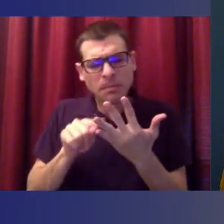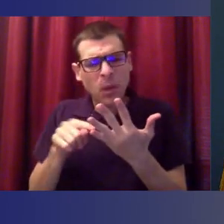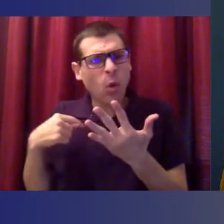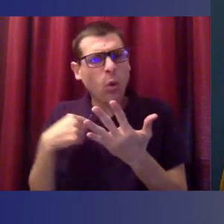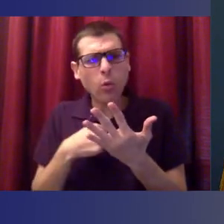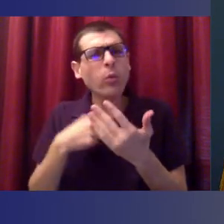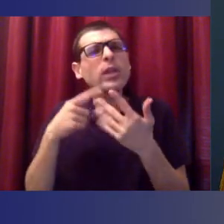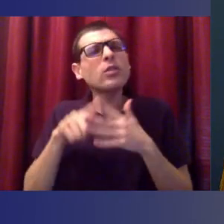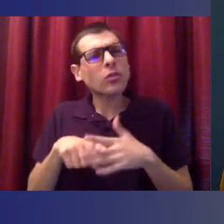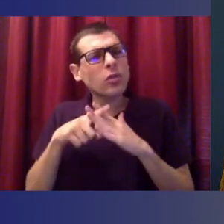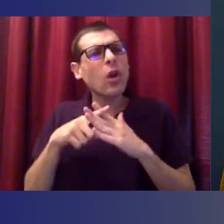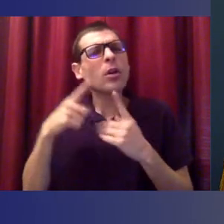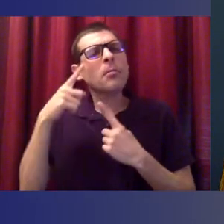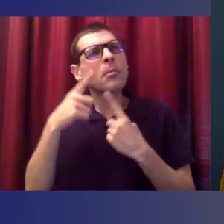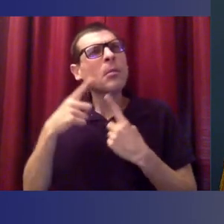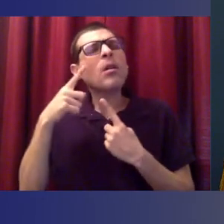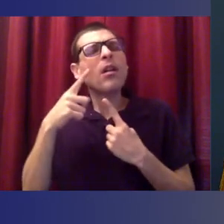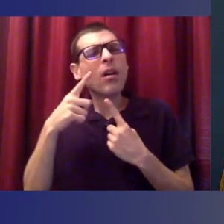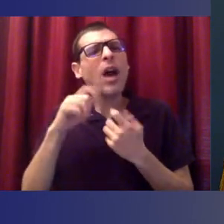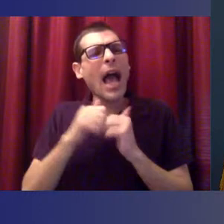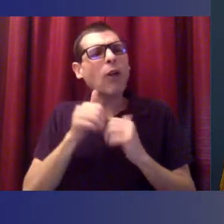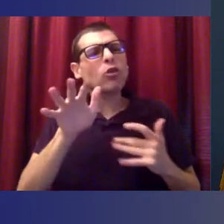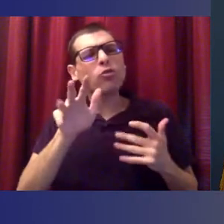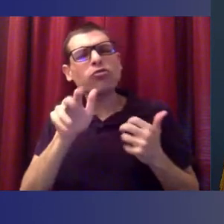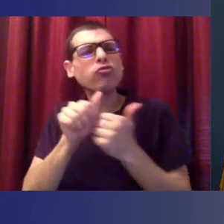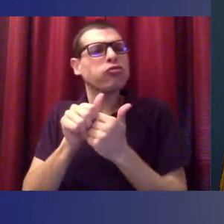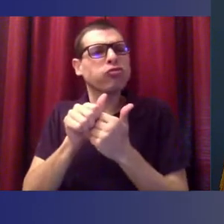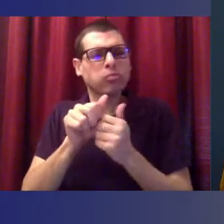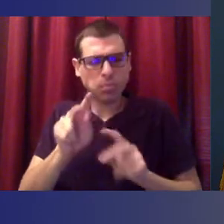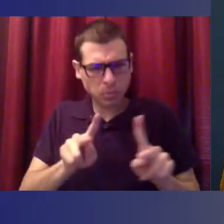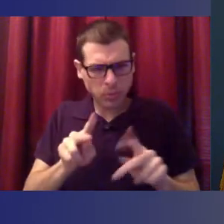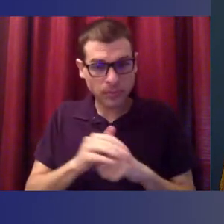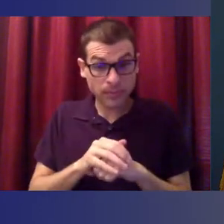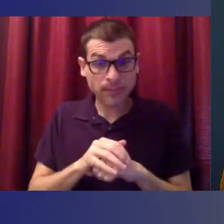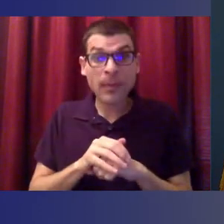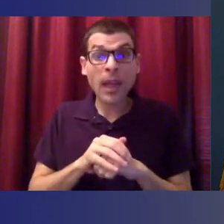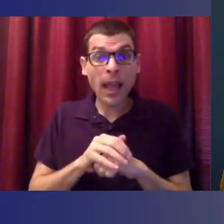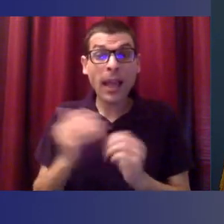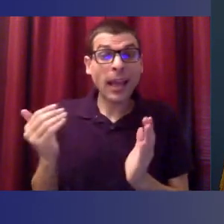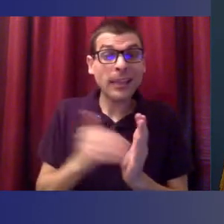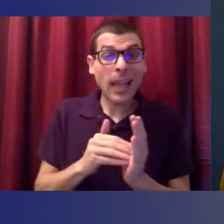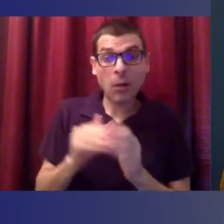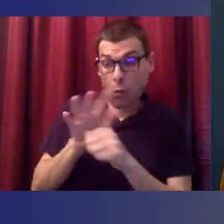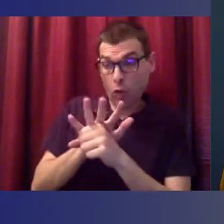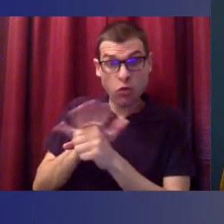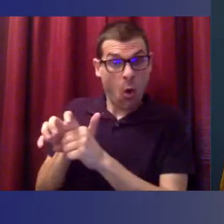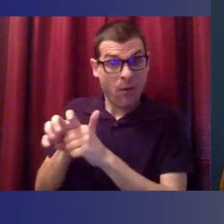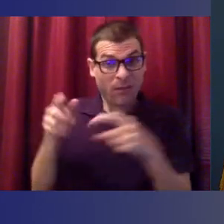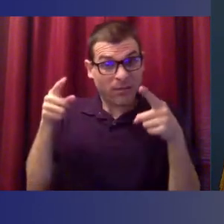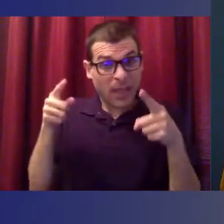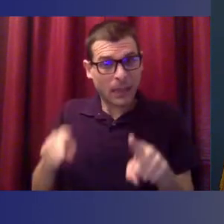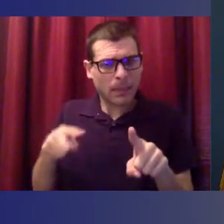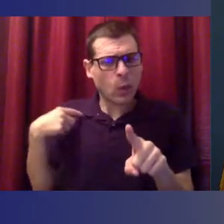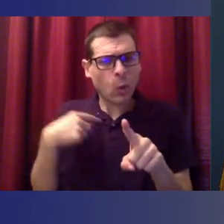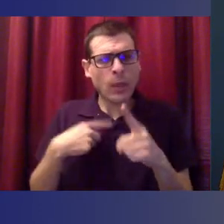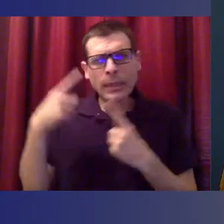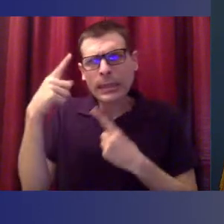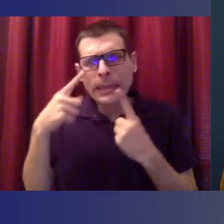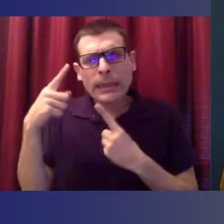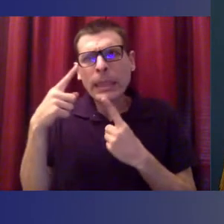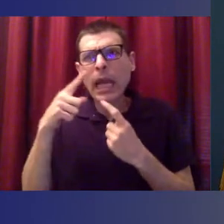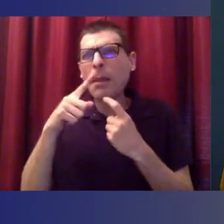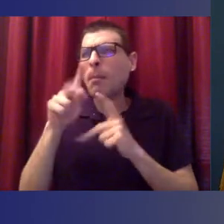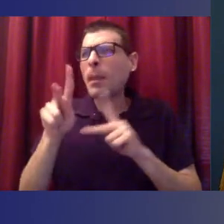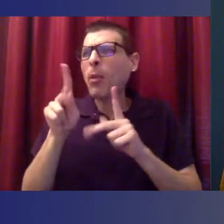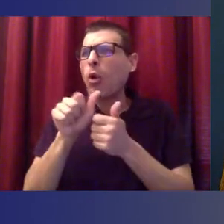as we built a COVID-19 response that prioritizes the needs of communities disproportionately